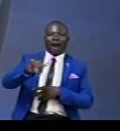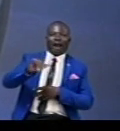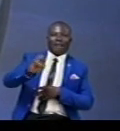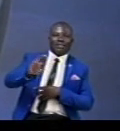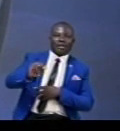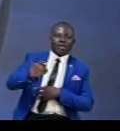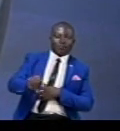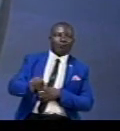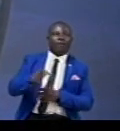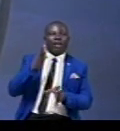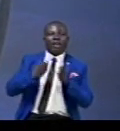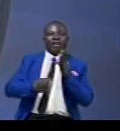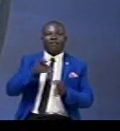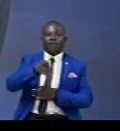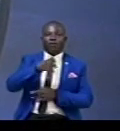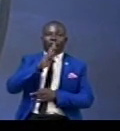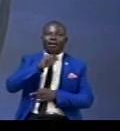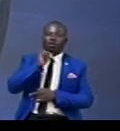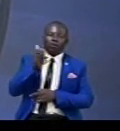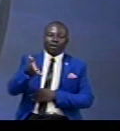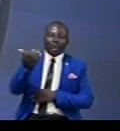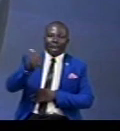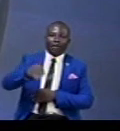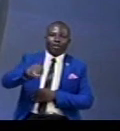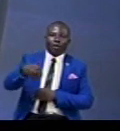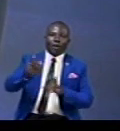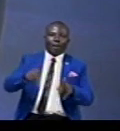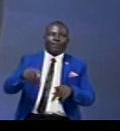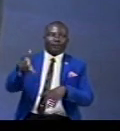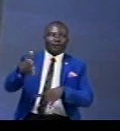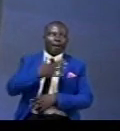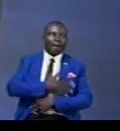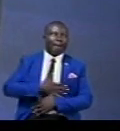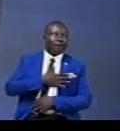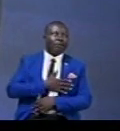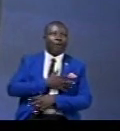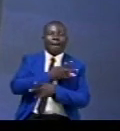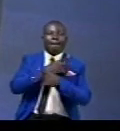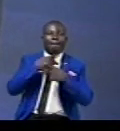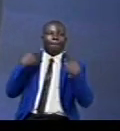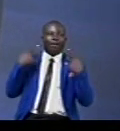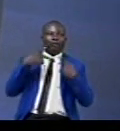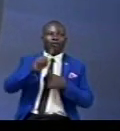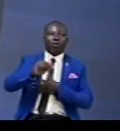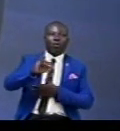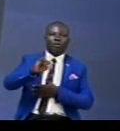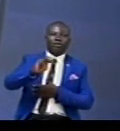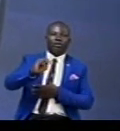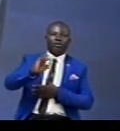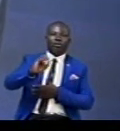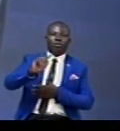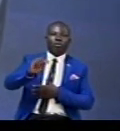if you are not there anybody there but so Timothy come alive